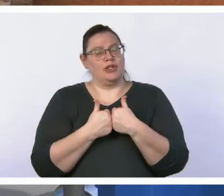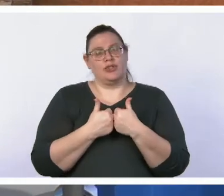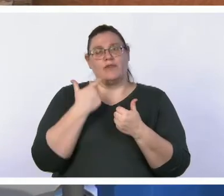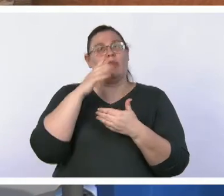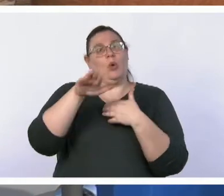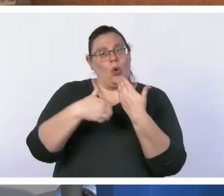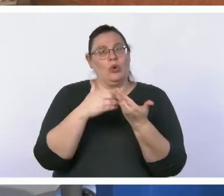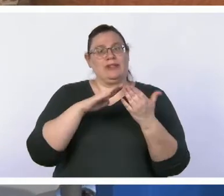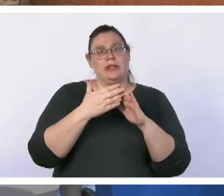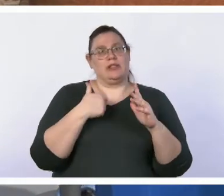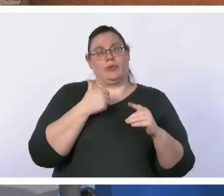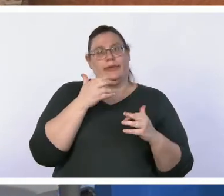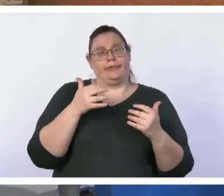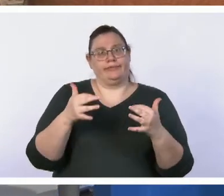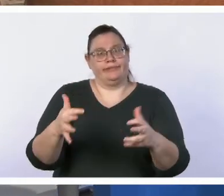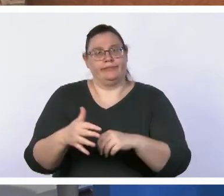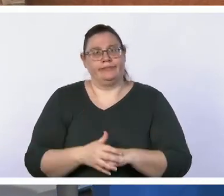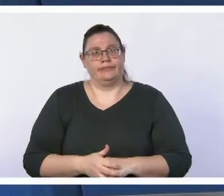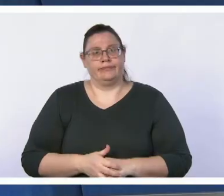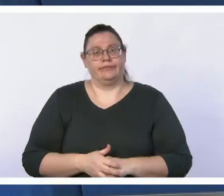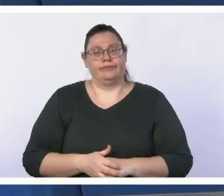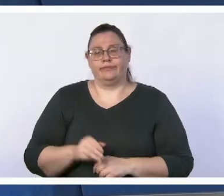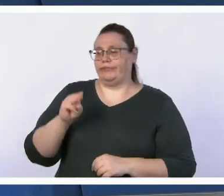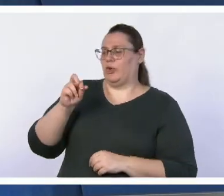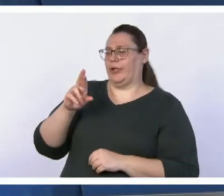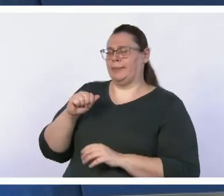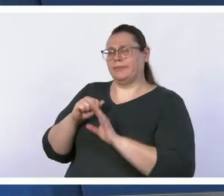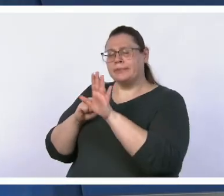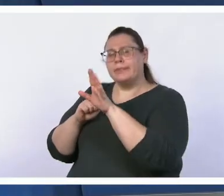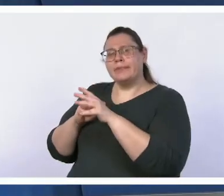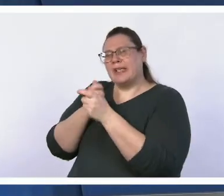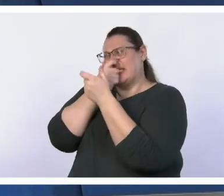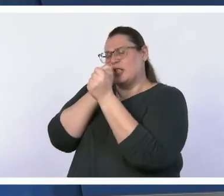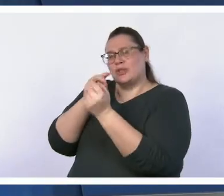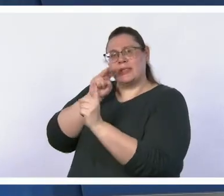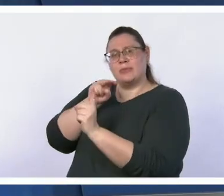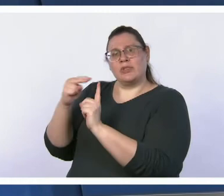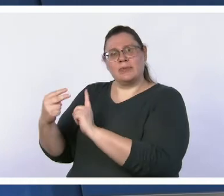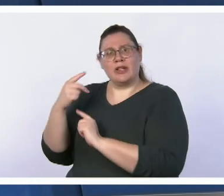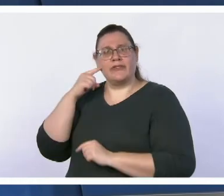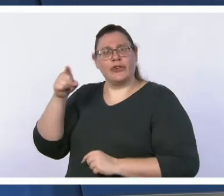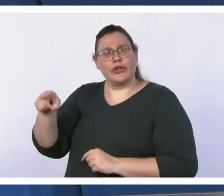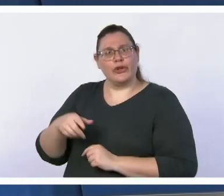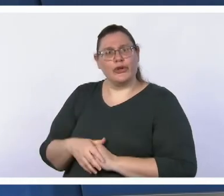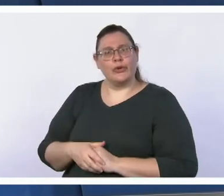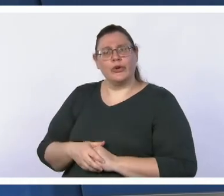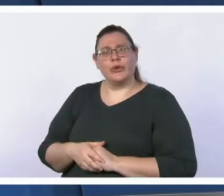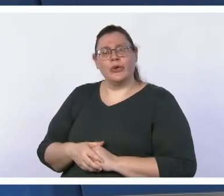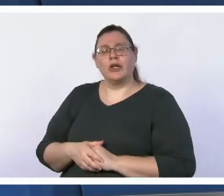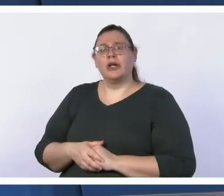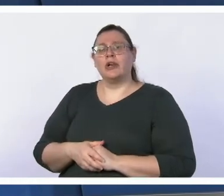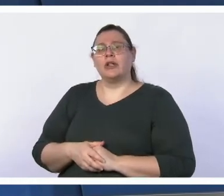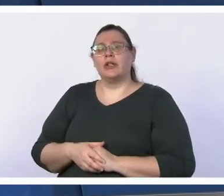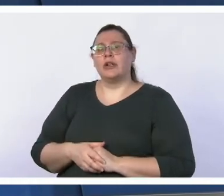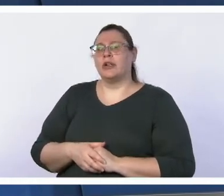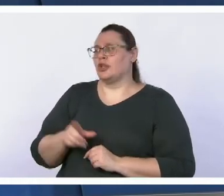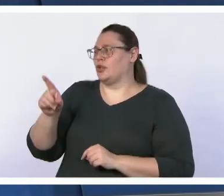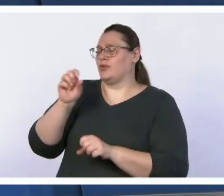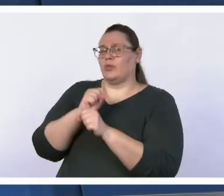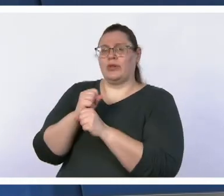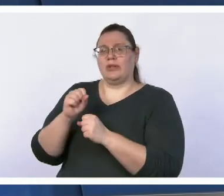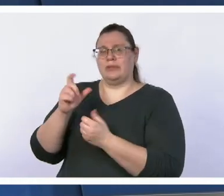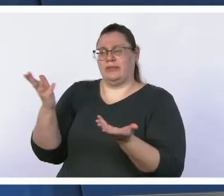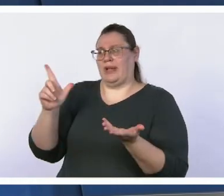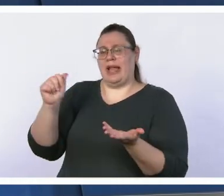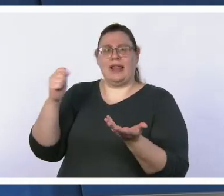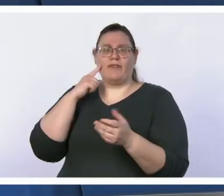as we move forward. So you have an interesting perspective in the fact that, you've been a servant to Los Angeles now for